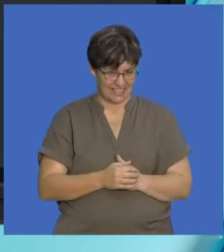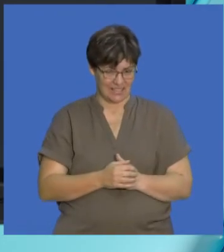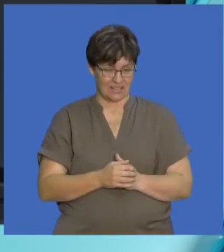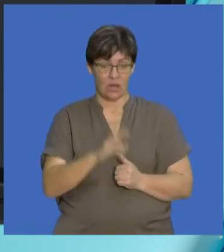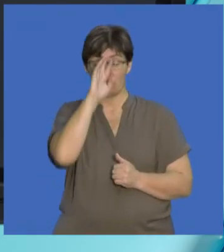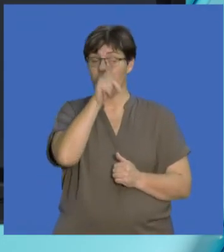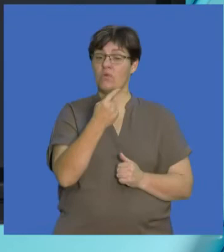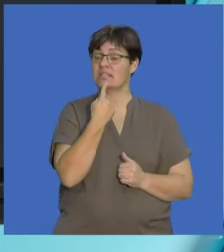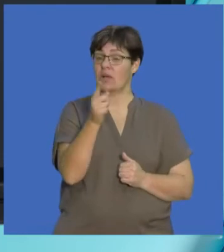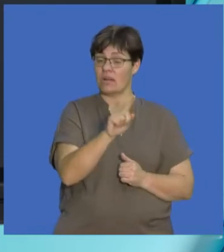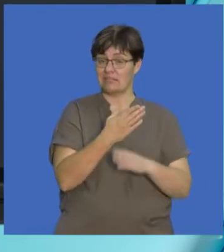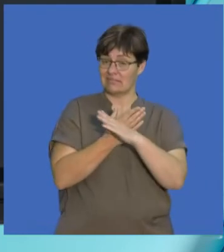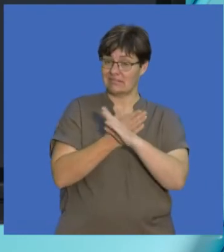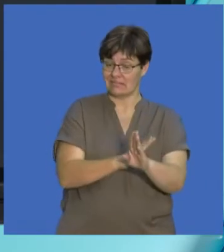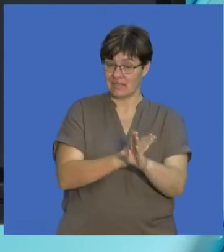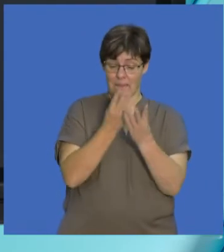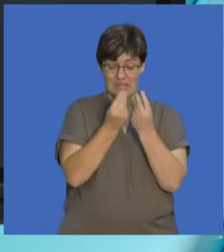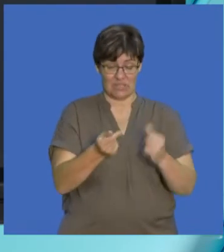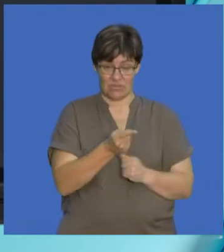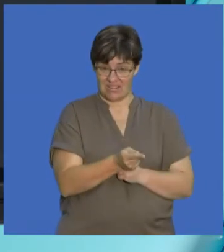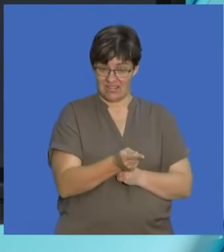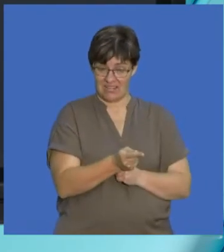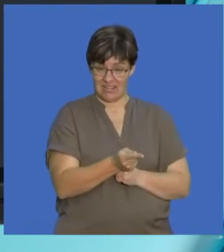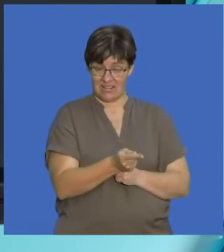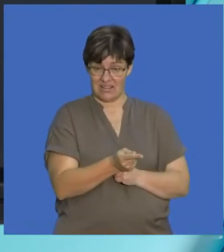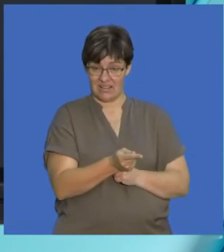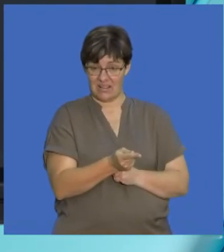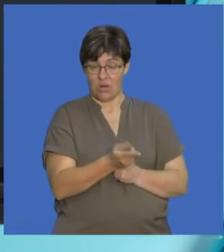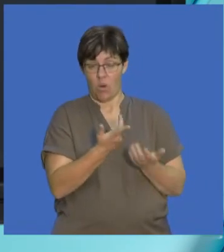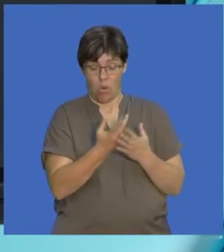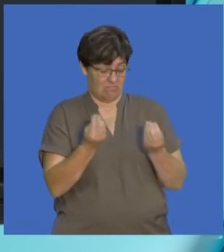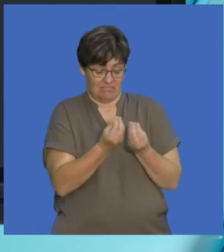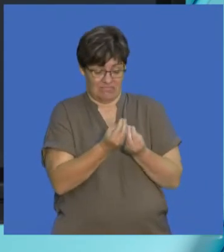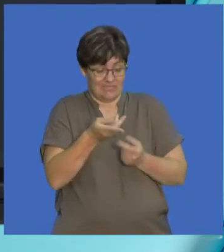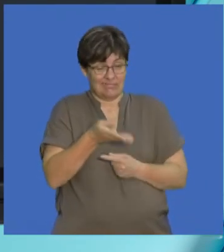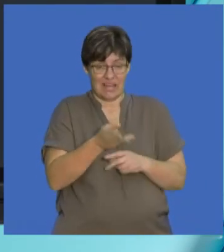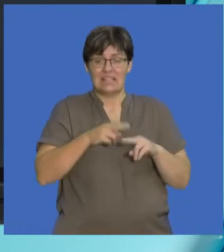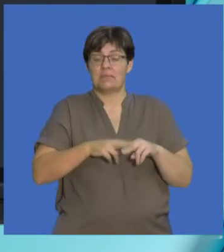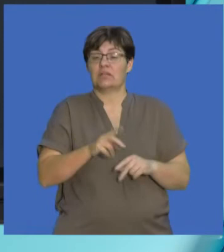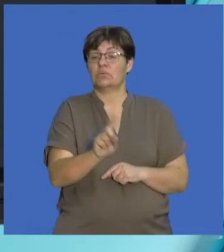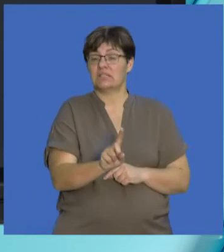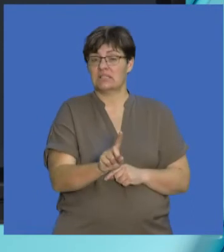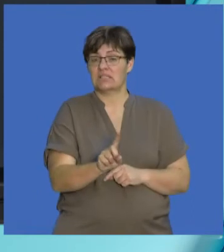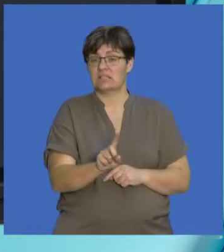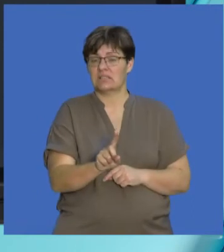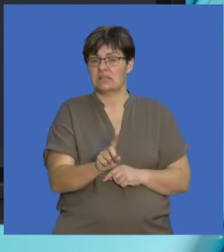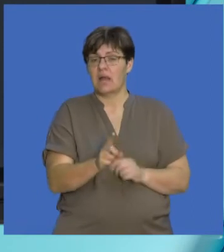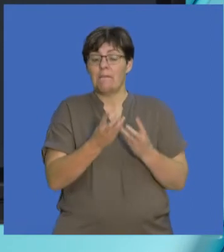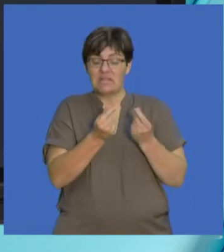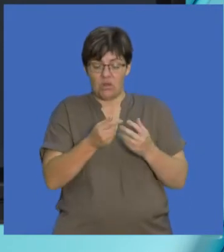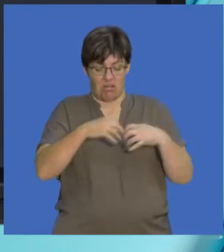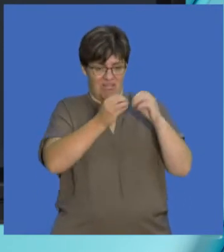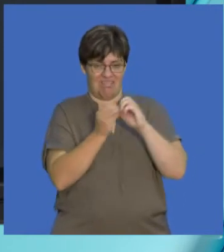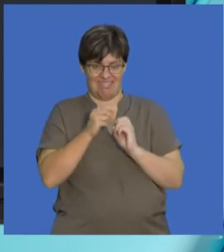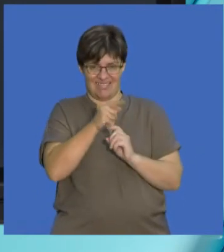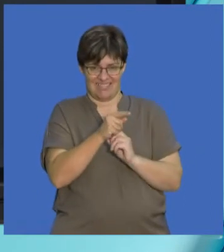the resistance of a material entirely, of a component, actually depends on the type of material that makes up